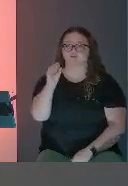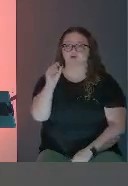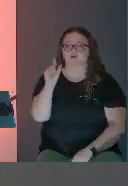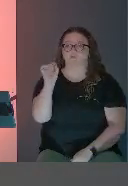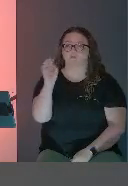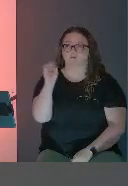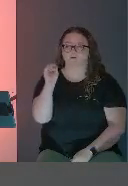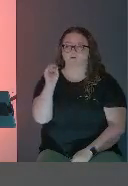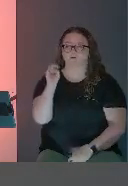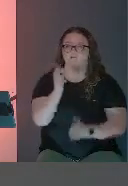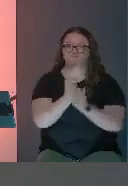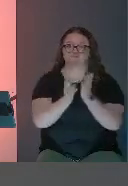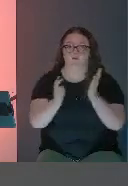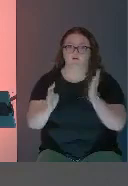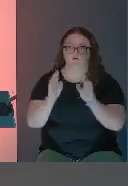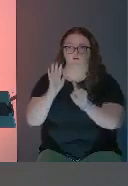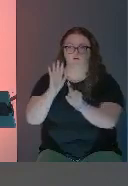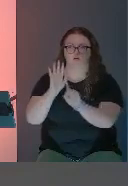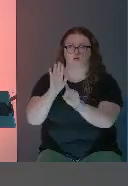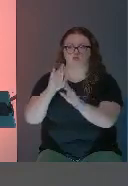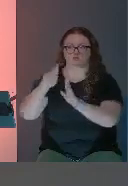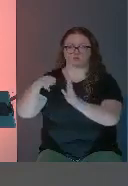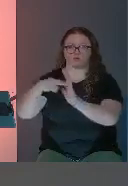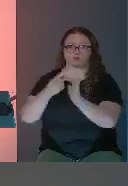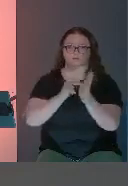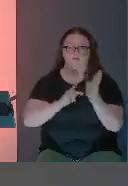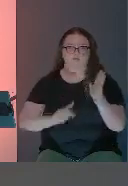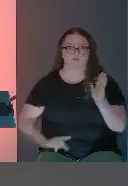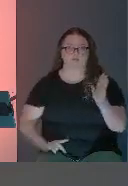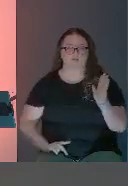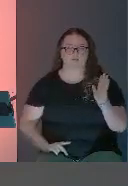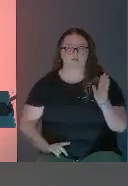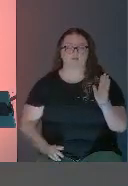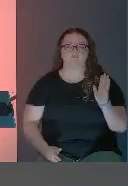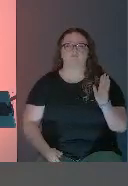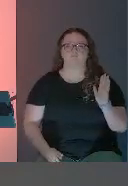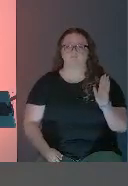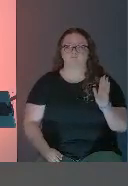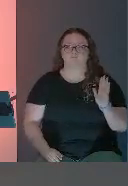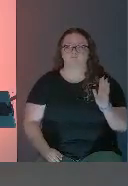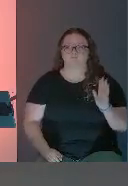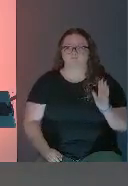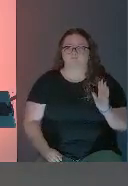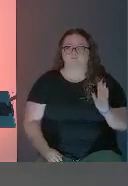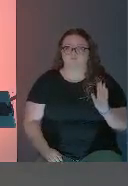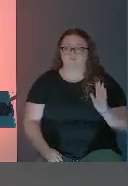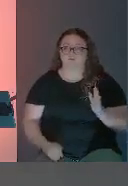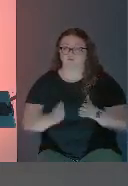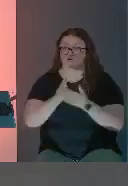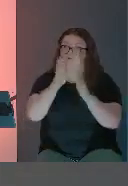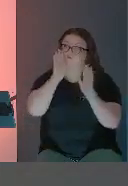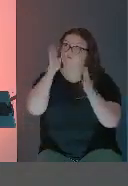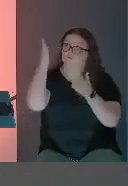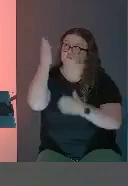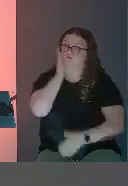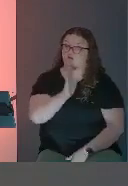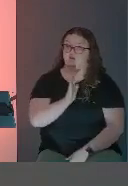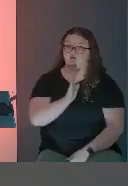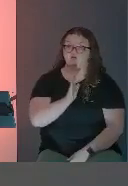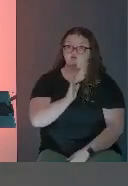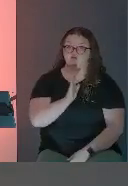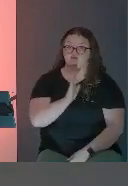in his own role as king, when he took his eyes off God and began to focus on his